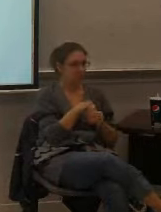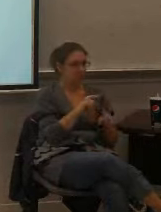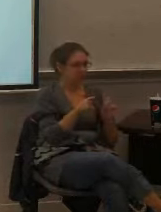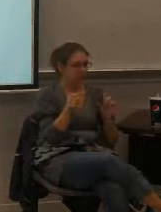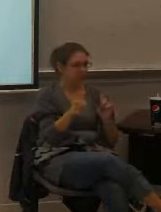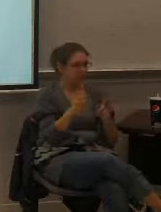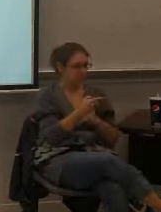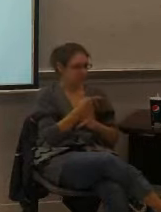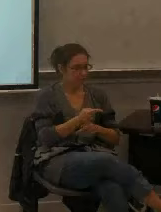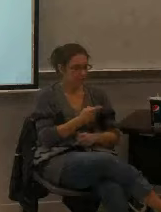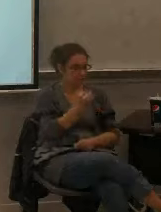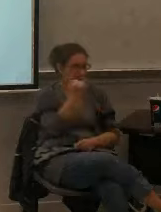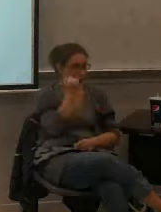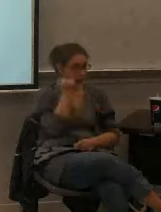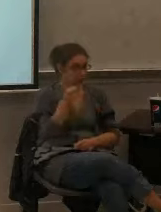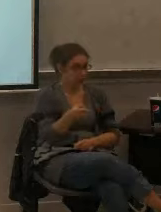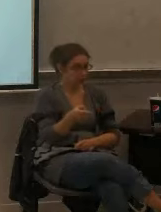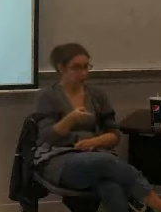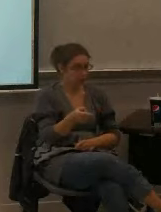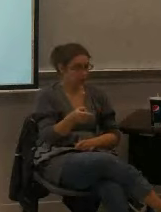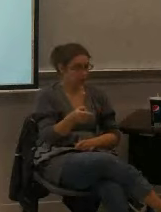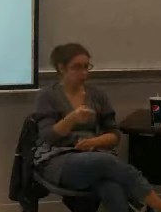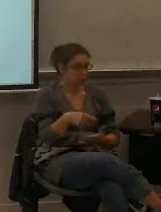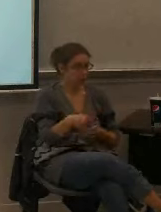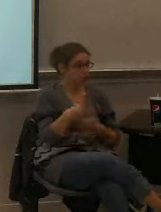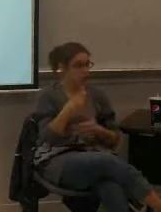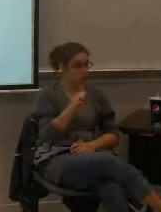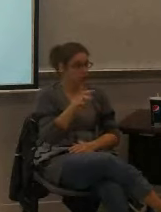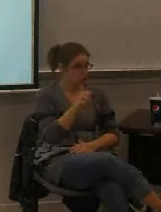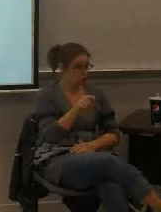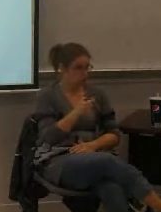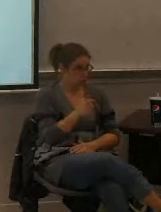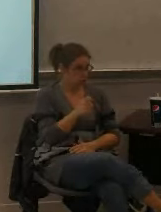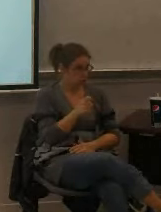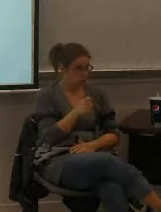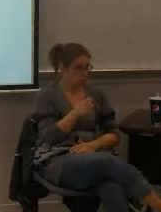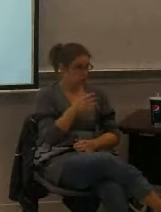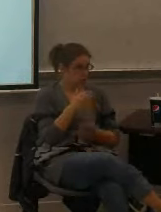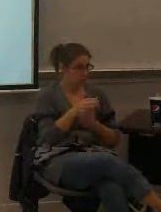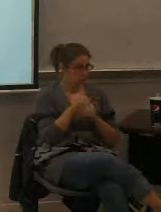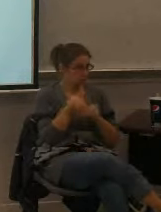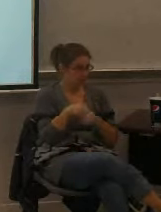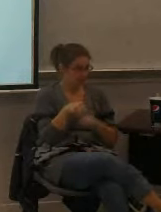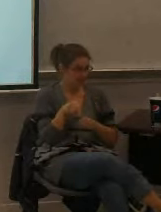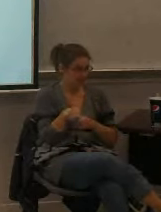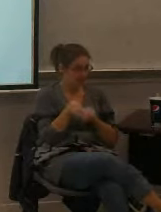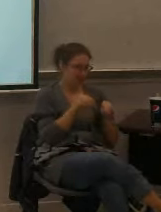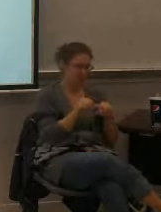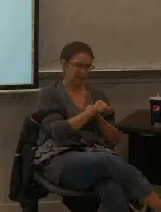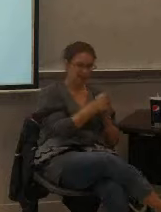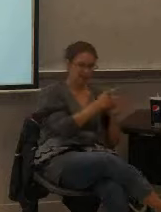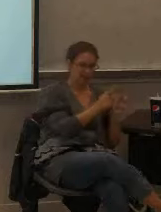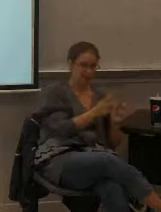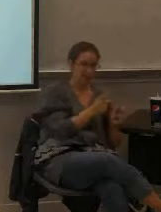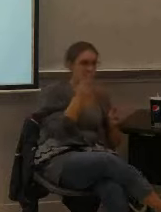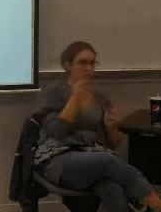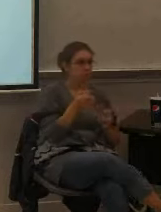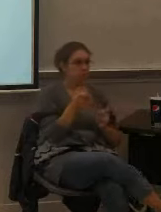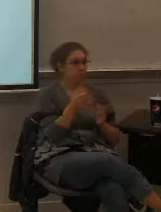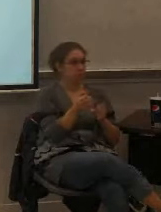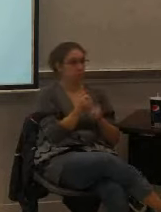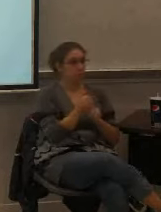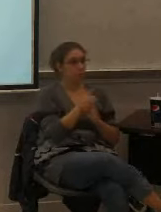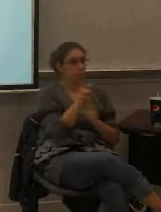they calculated if they took the sewage out of the system and put it into other places, it would literally